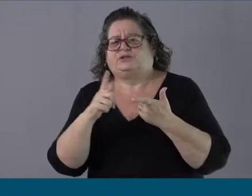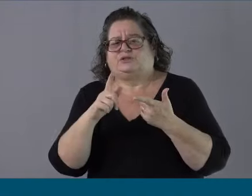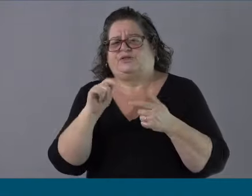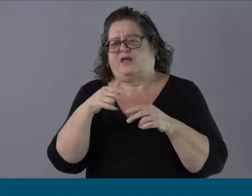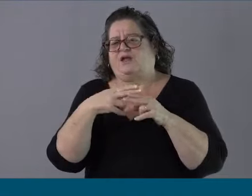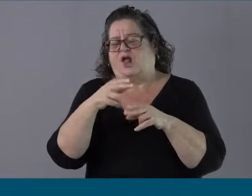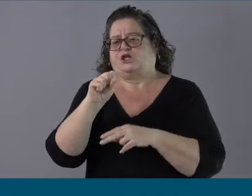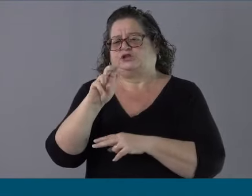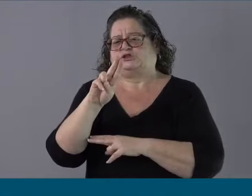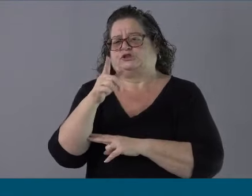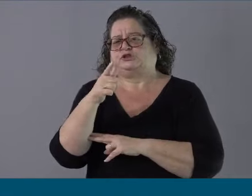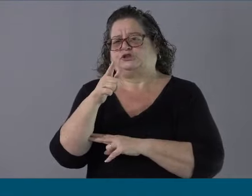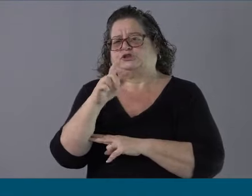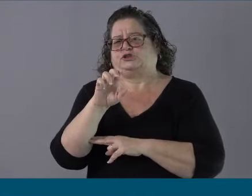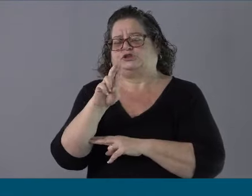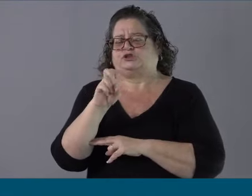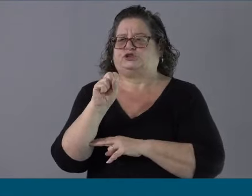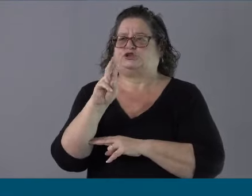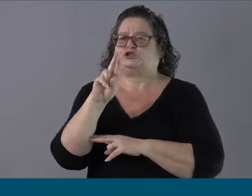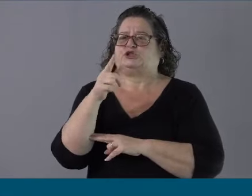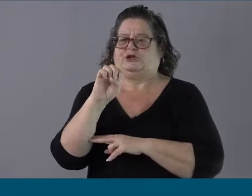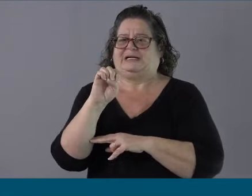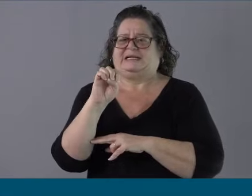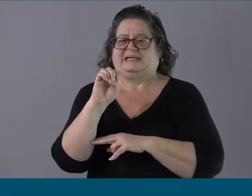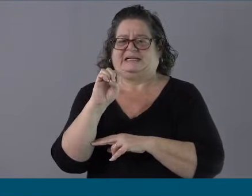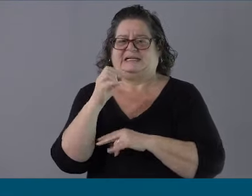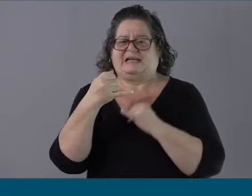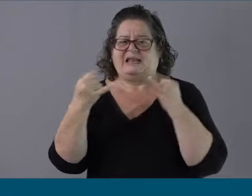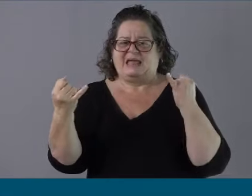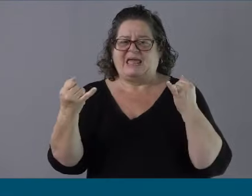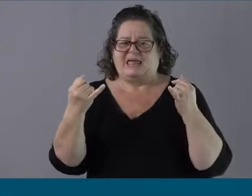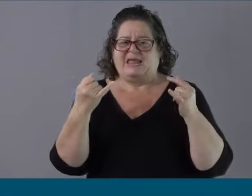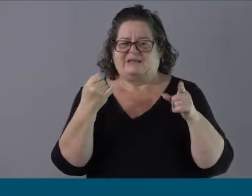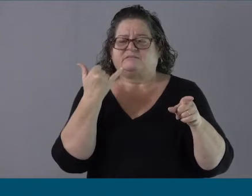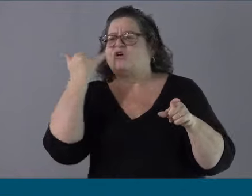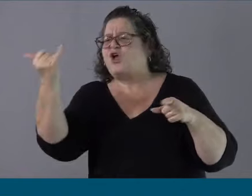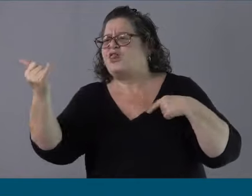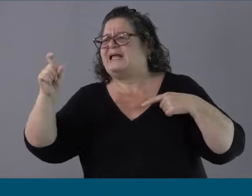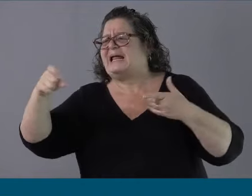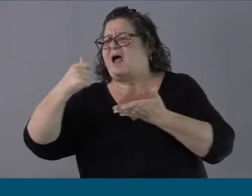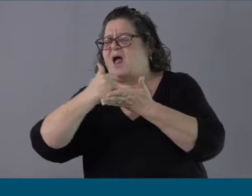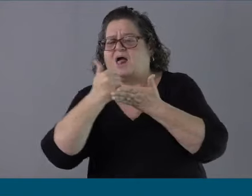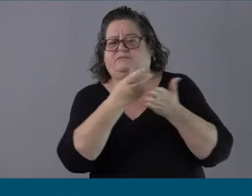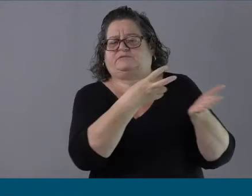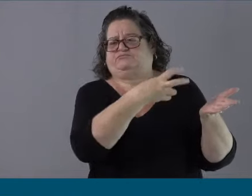metropolitan hospitals that actually accept high numbers of transfers through the Arizona Surge Line.